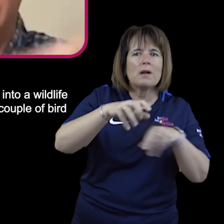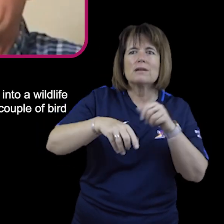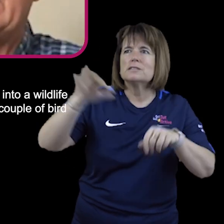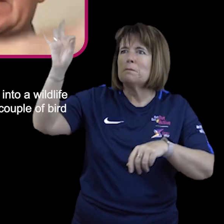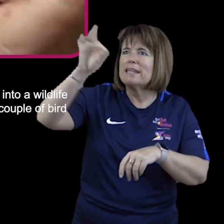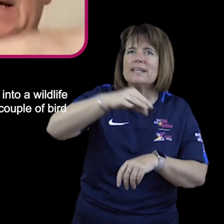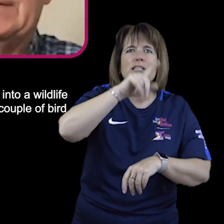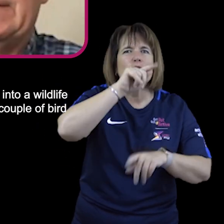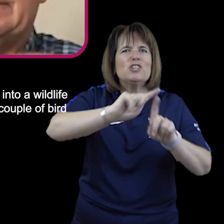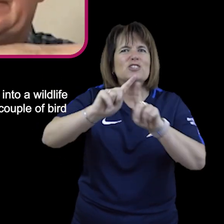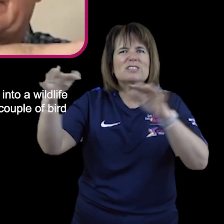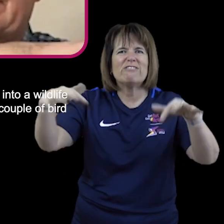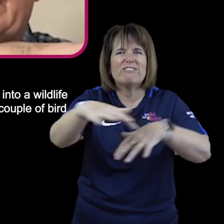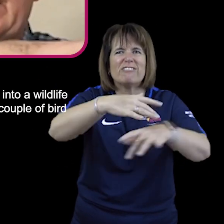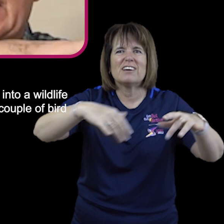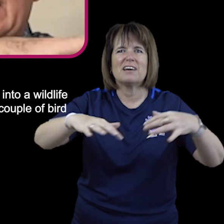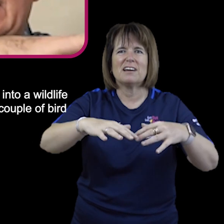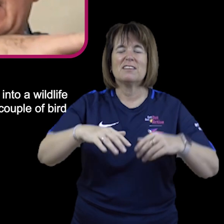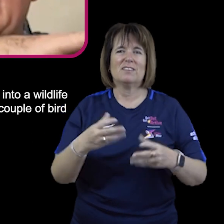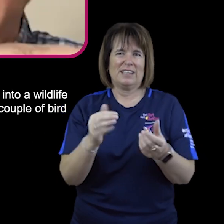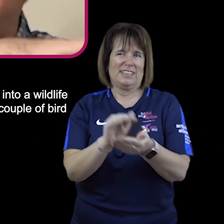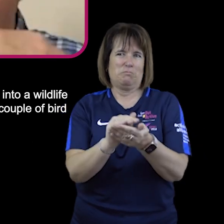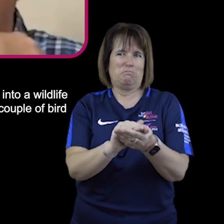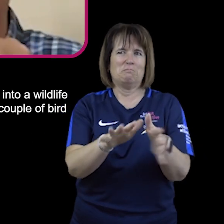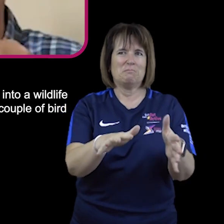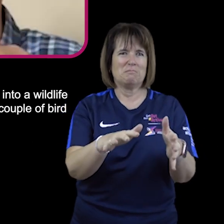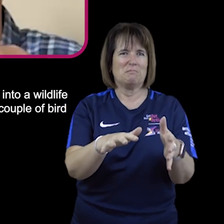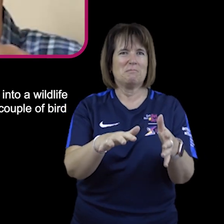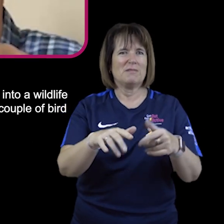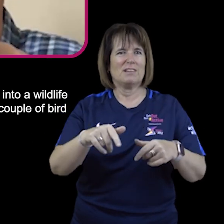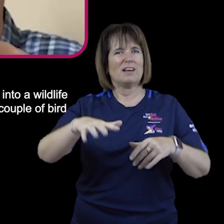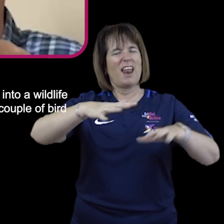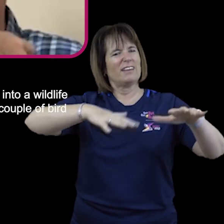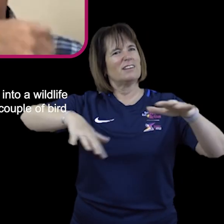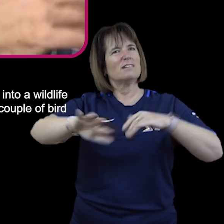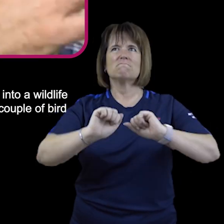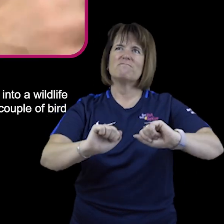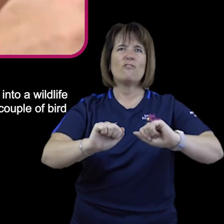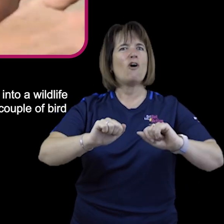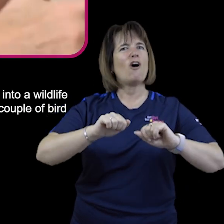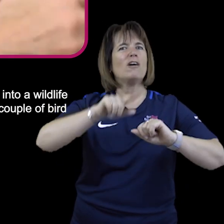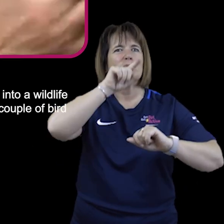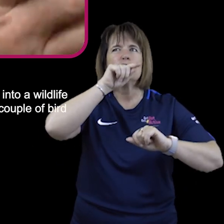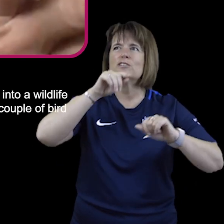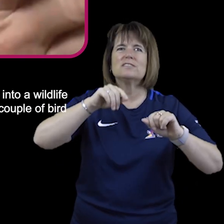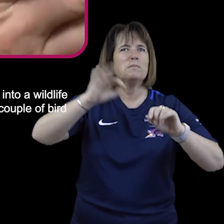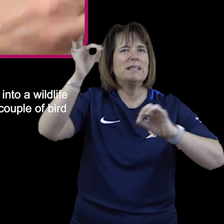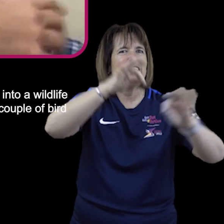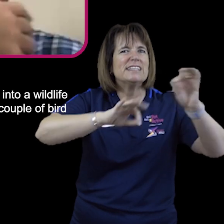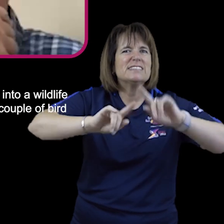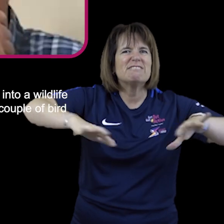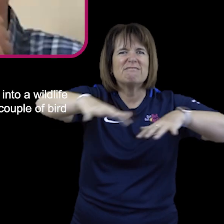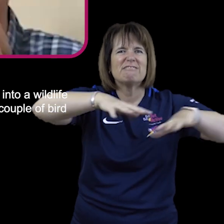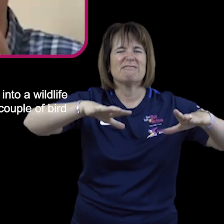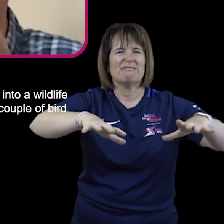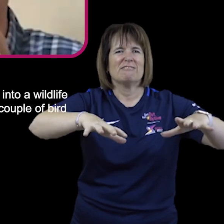kept some of it as made it into a wildlife meadow. Oh, lovely! Lots of native